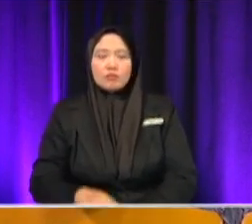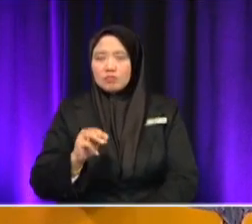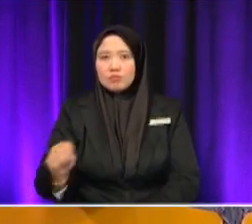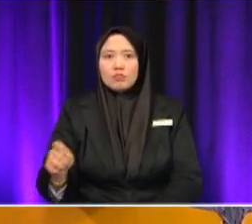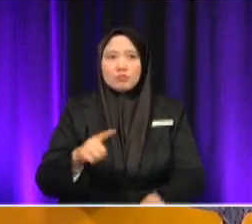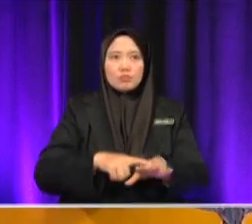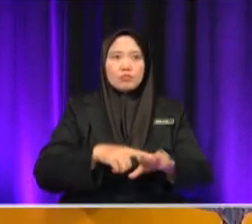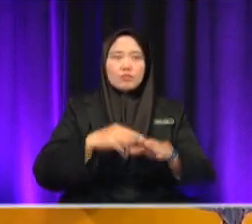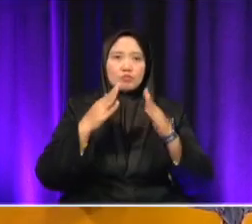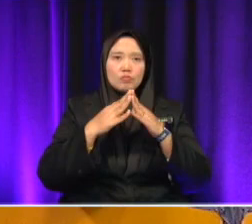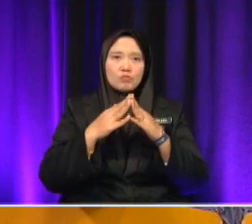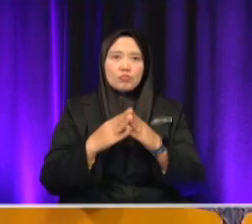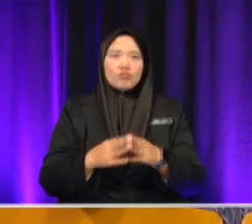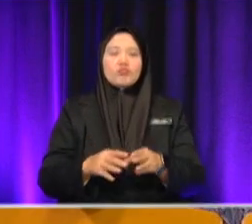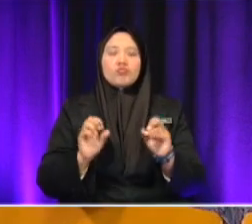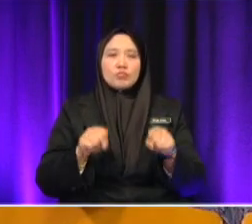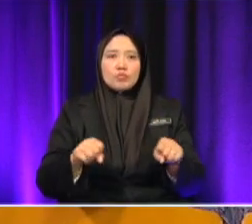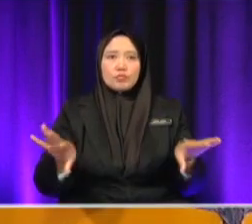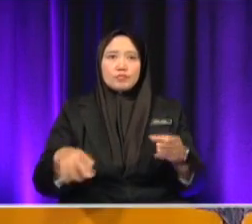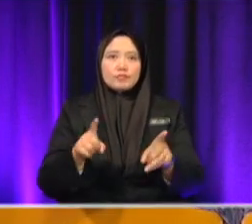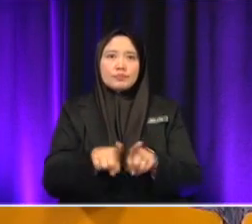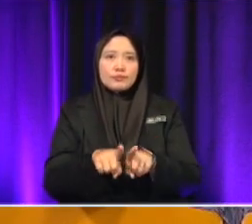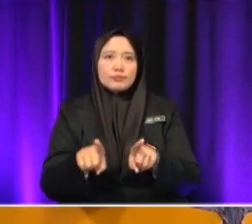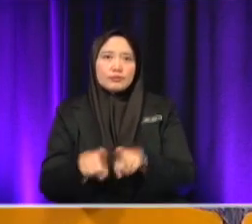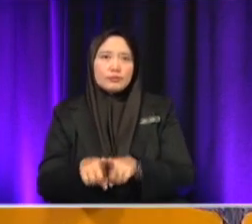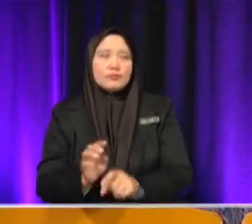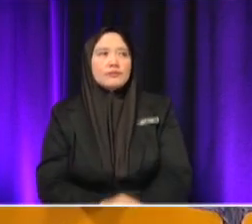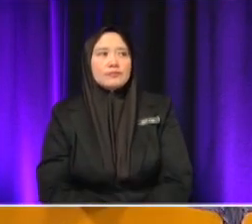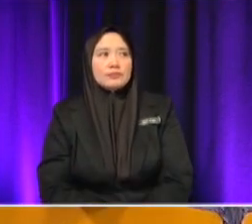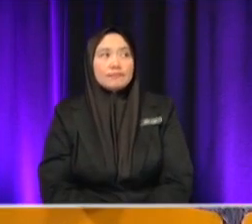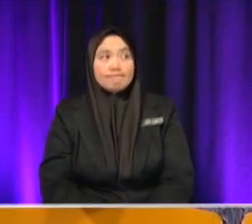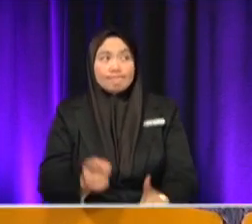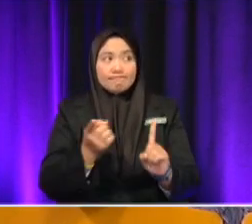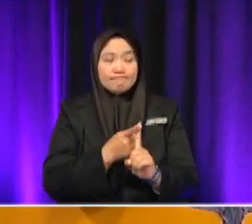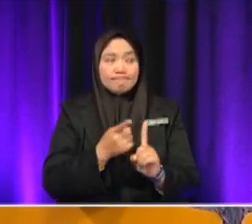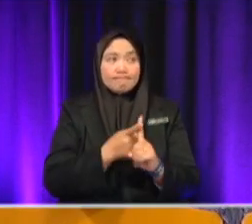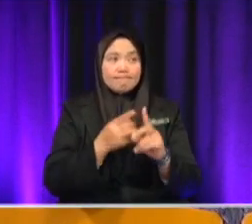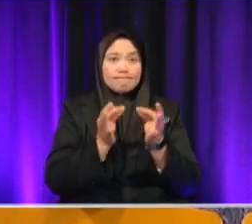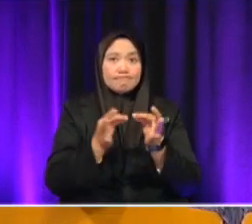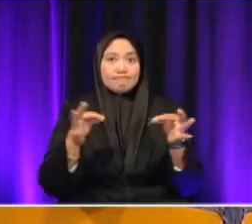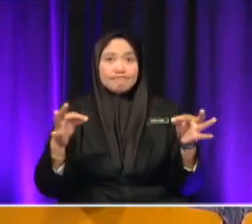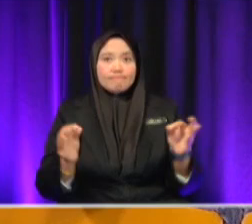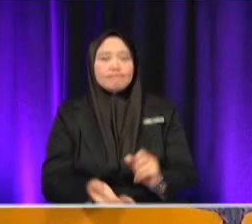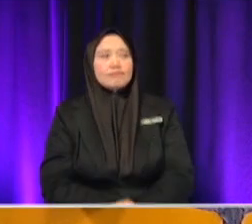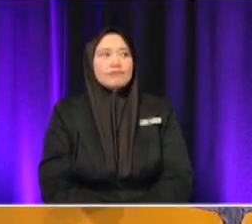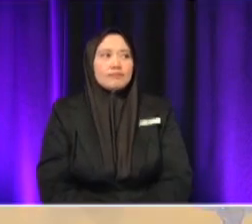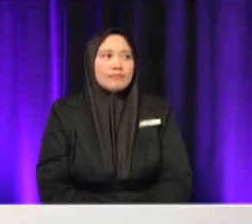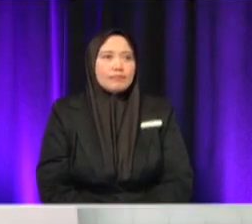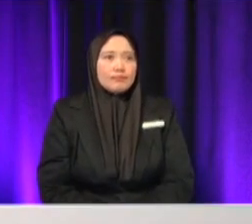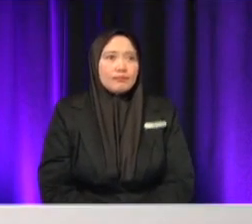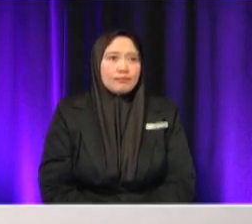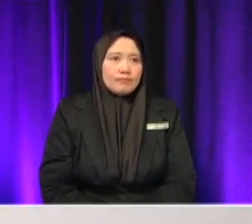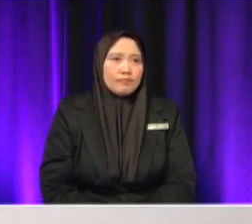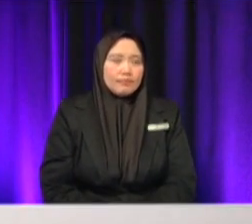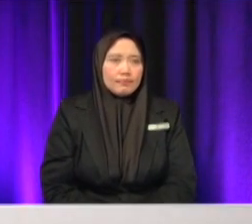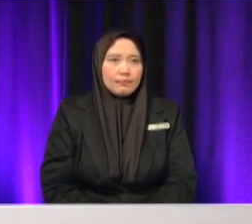me. Okay, so now for the first sentence. Anyone would like to have a try? Okay.